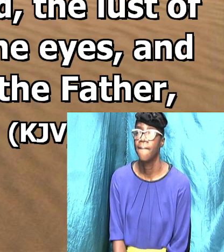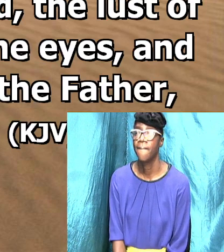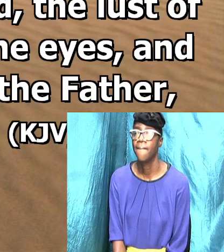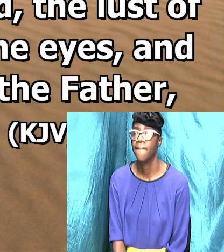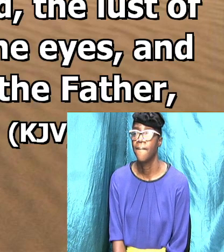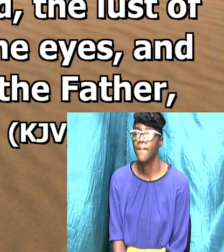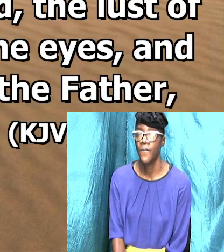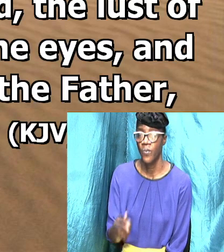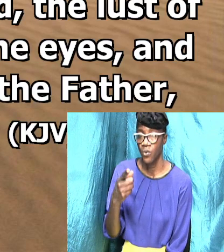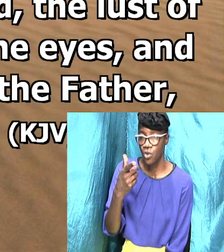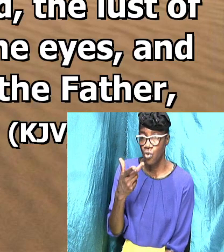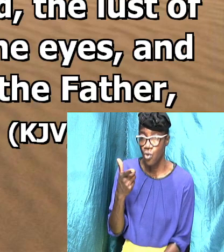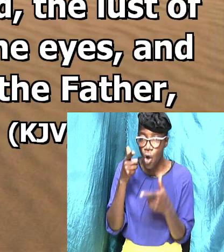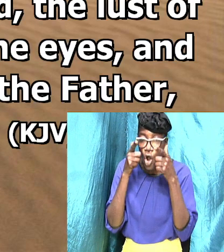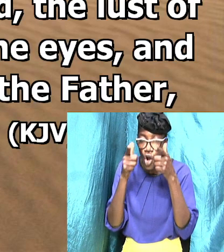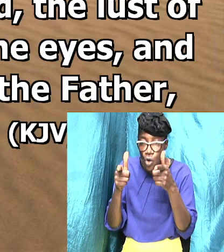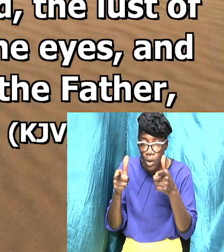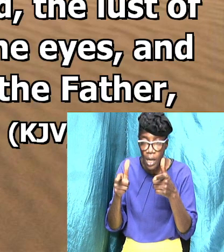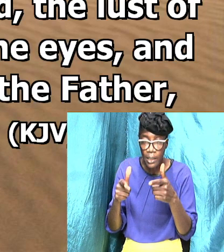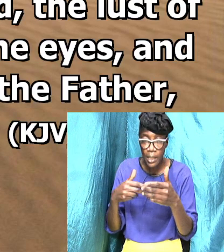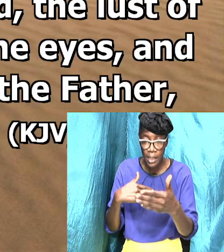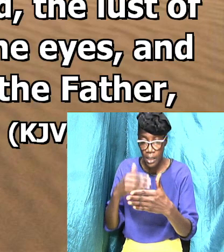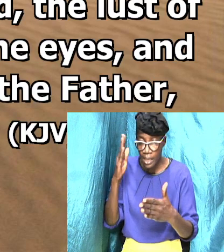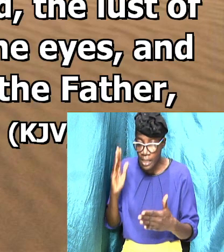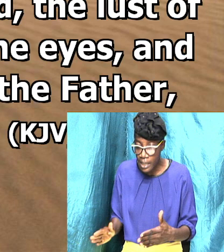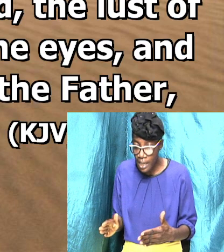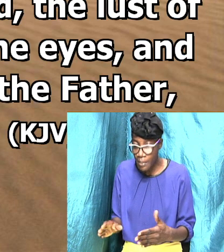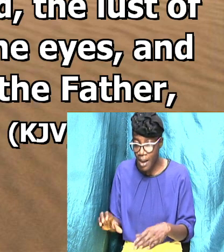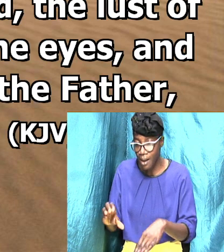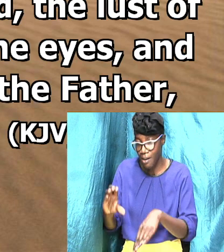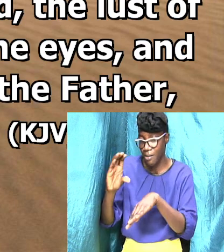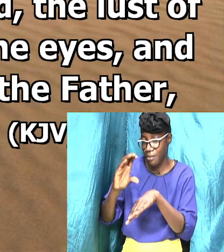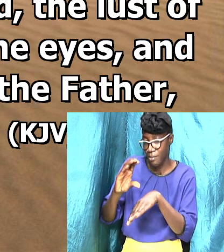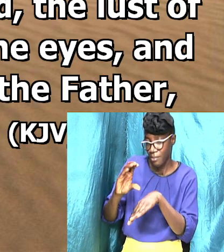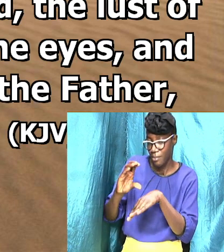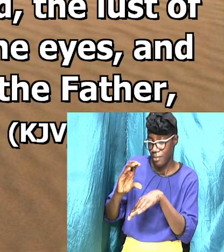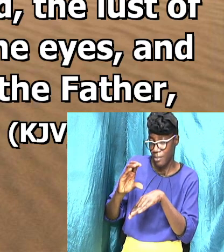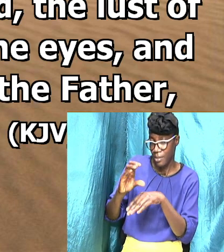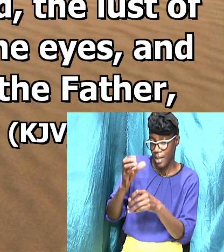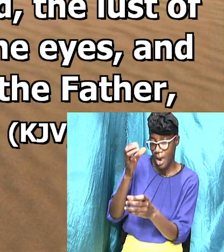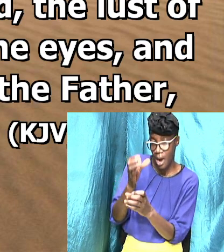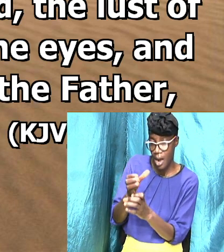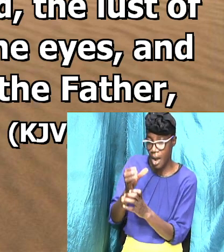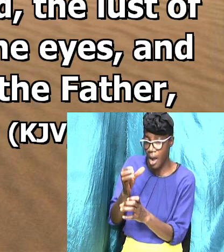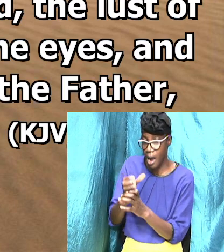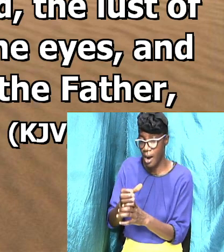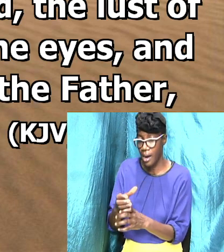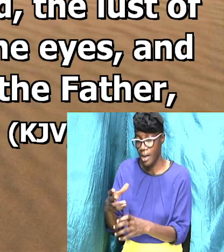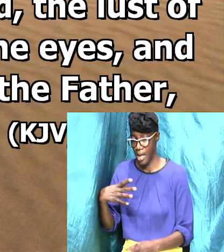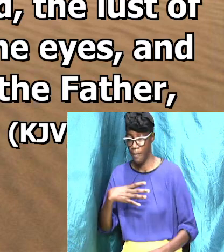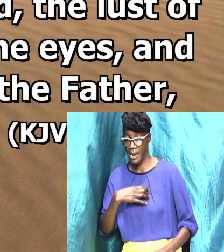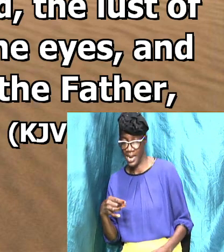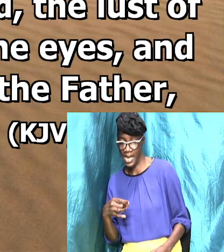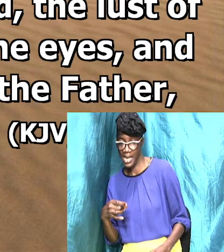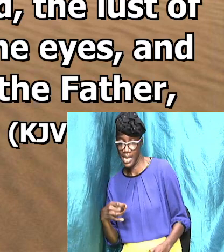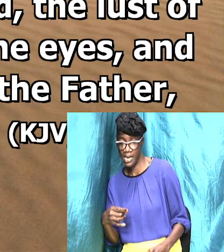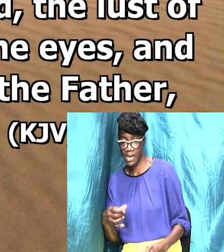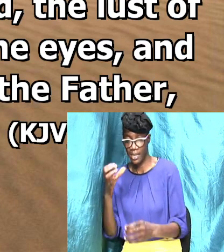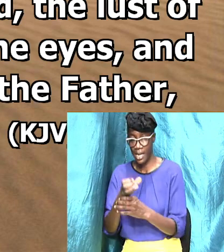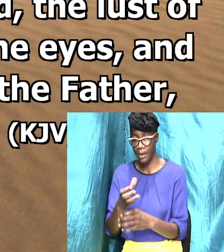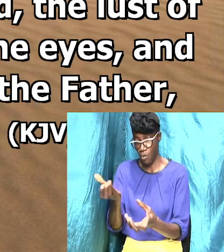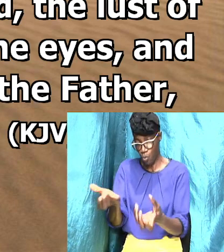So if you look at your neighbor car, and neighbor have a nice car, you can't say, "Boy, I like that car there, you know." And you want one like